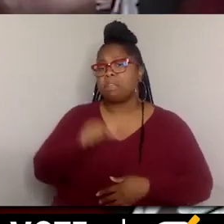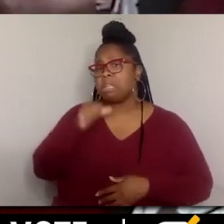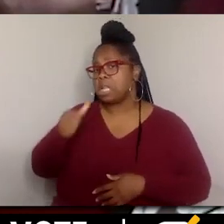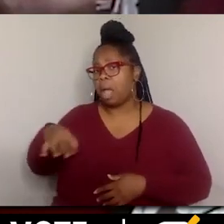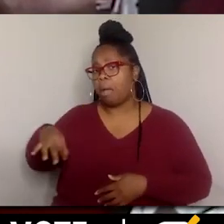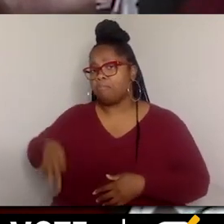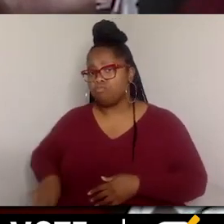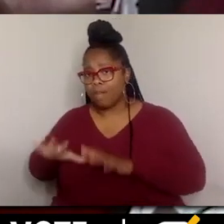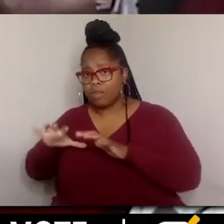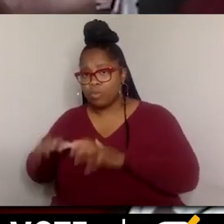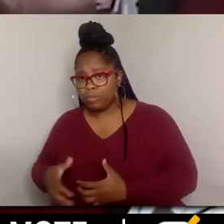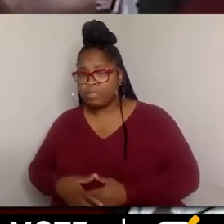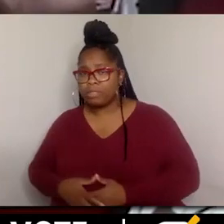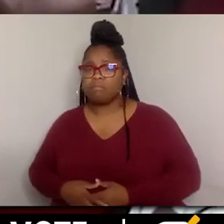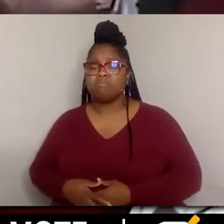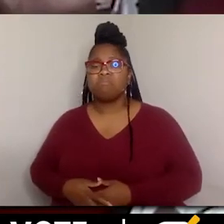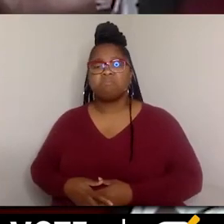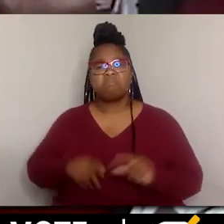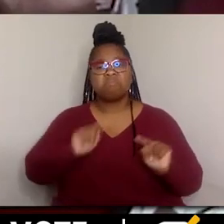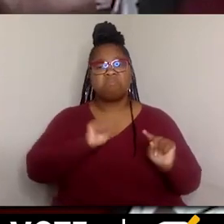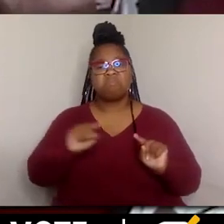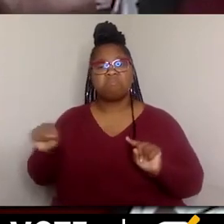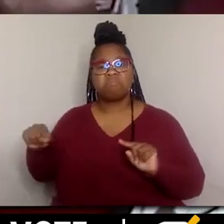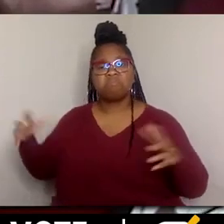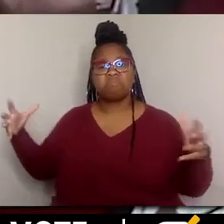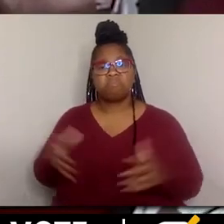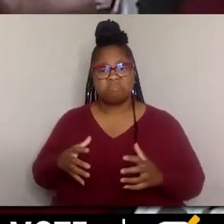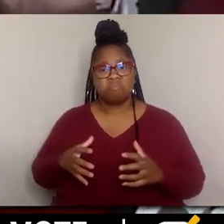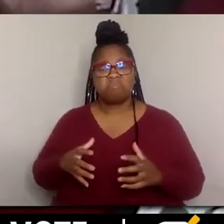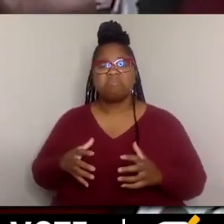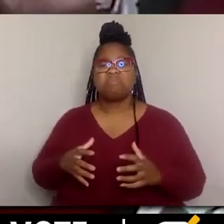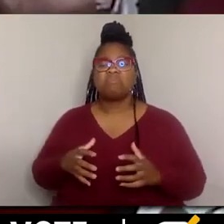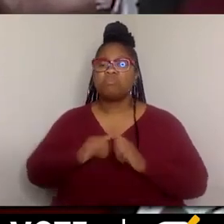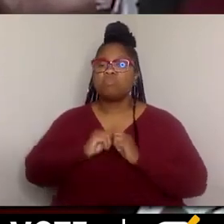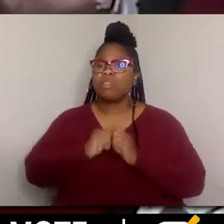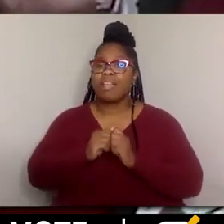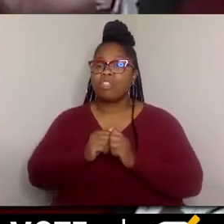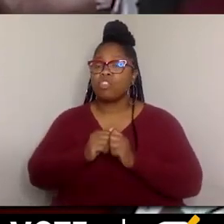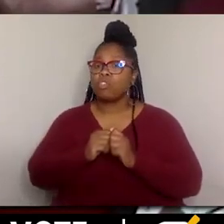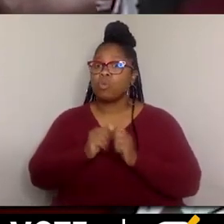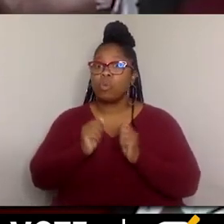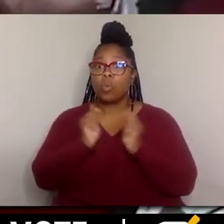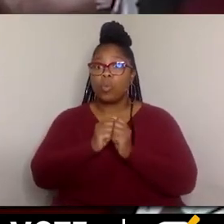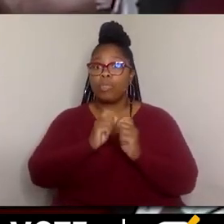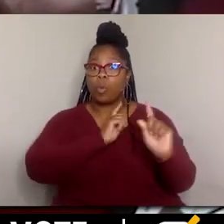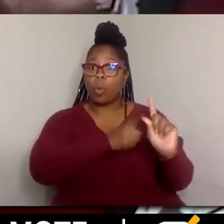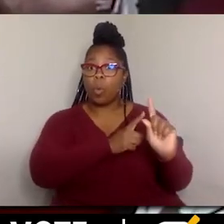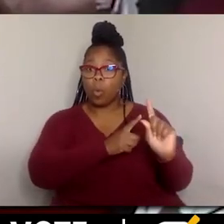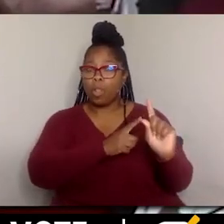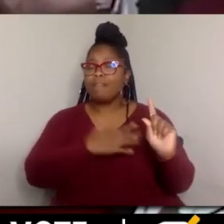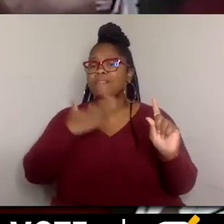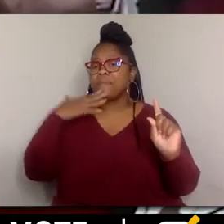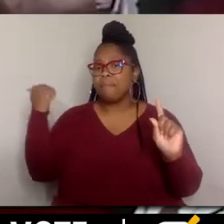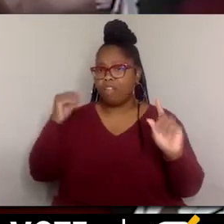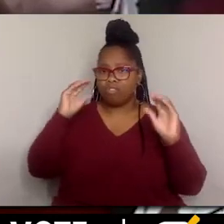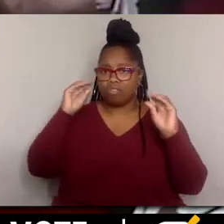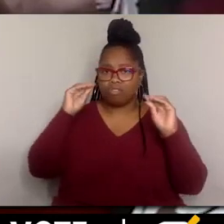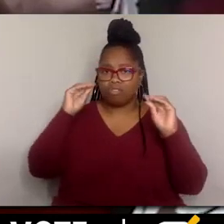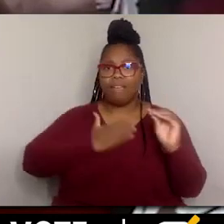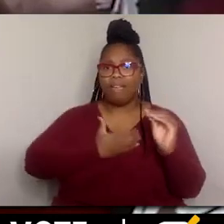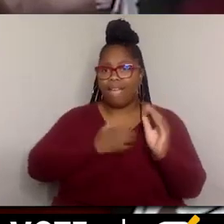groups. Our member organizations come together around the goal of better educating our